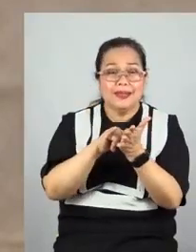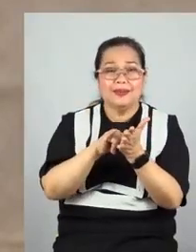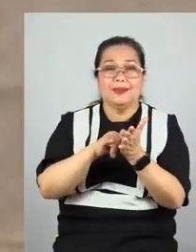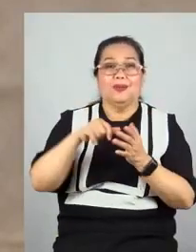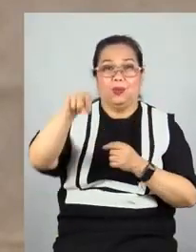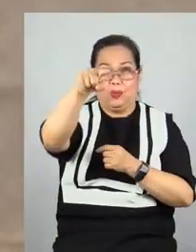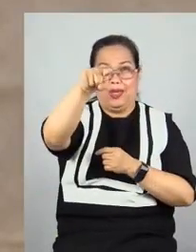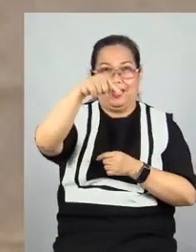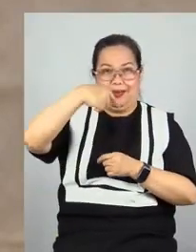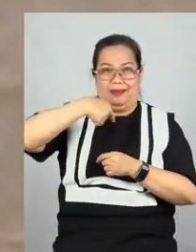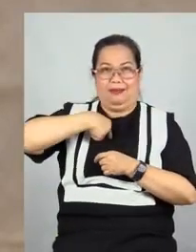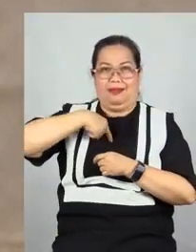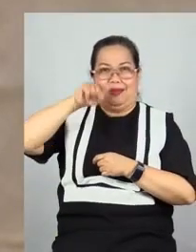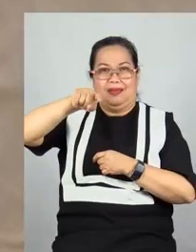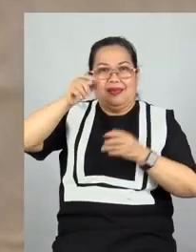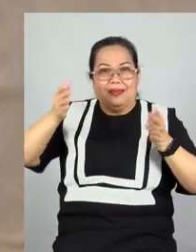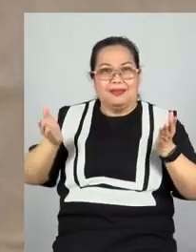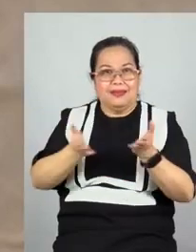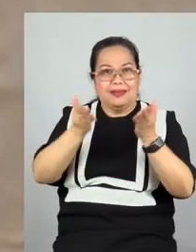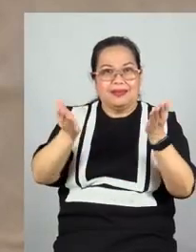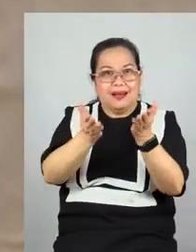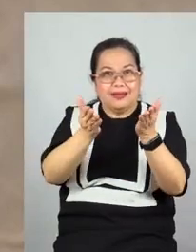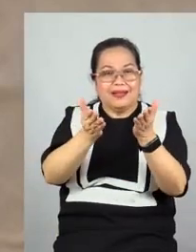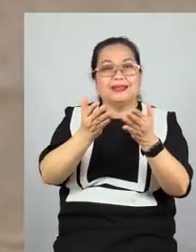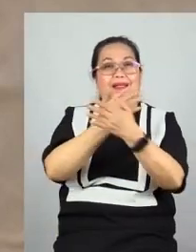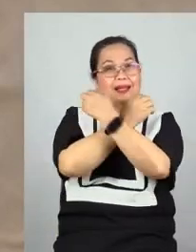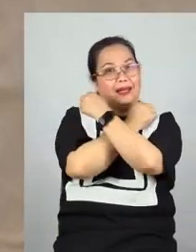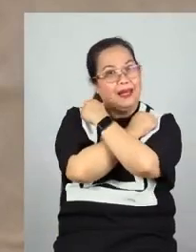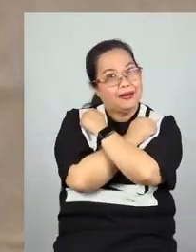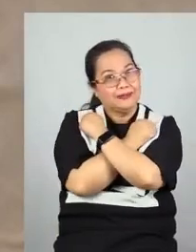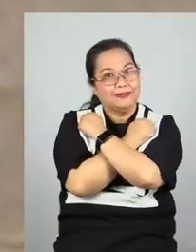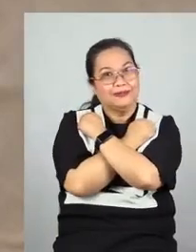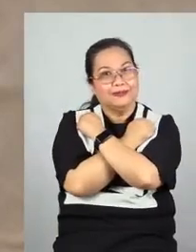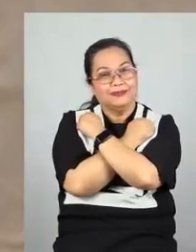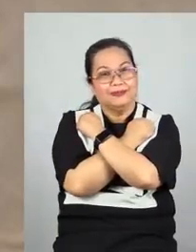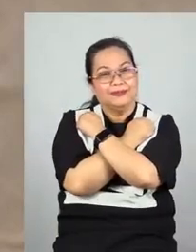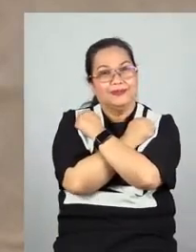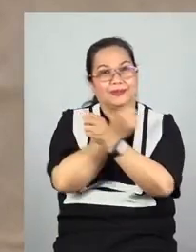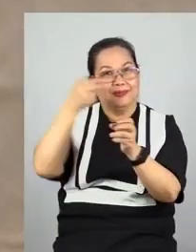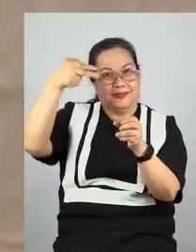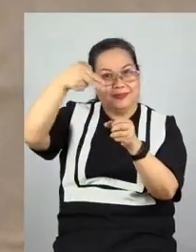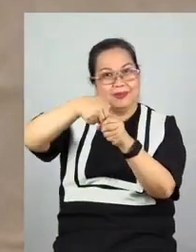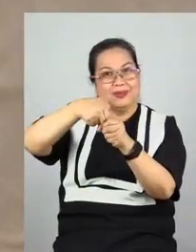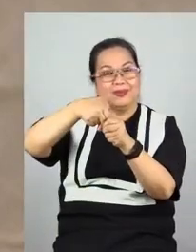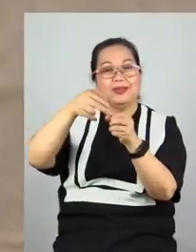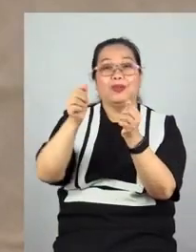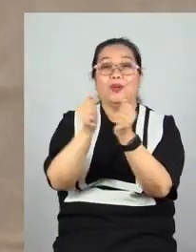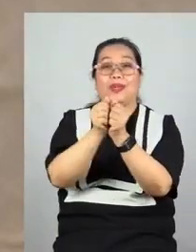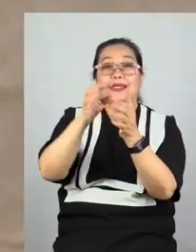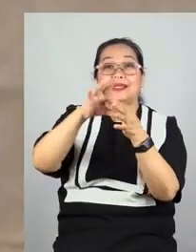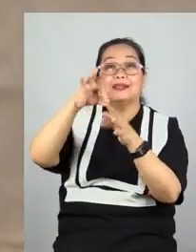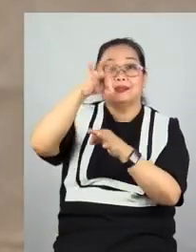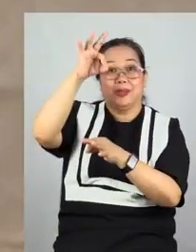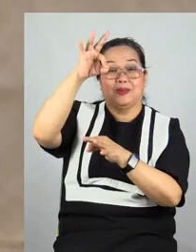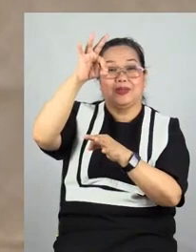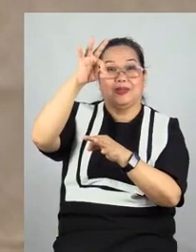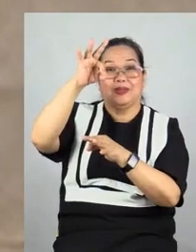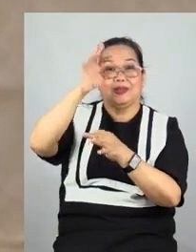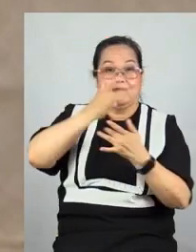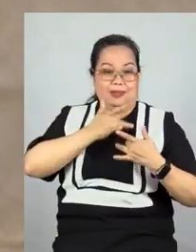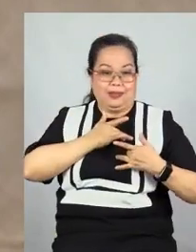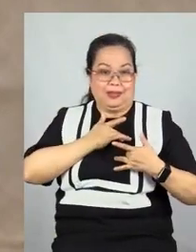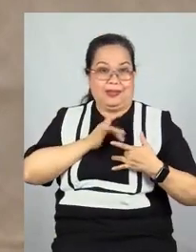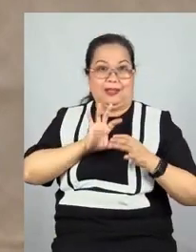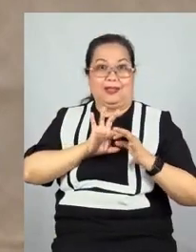encouragement, love, participation in the Spirit, affection, and